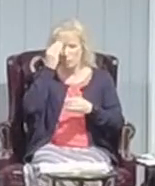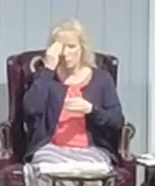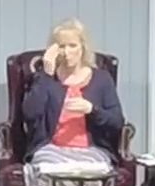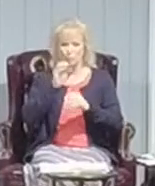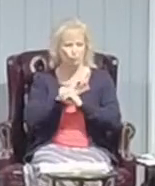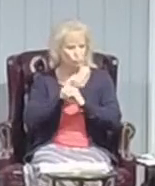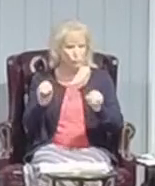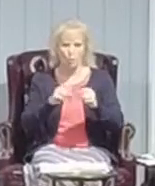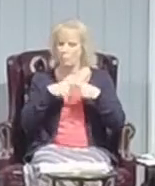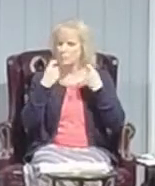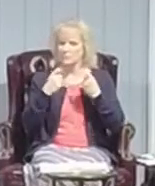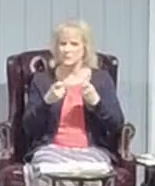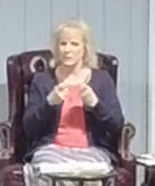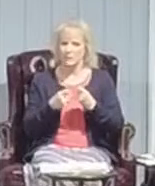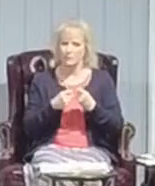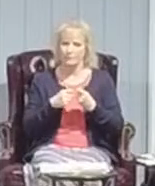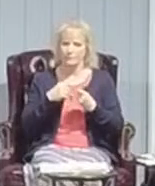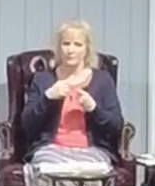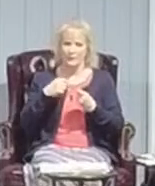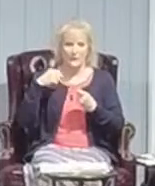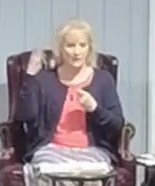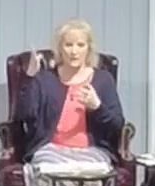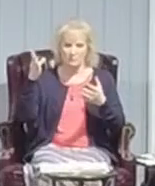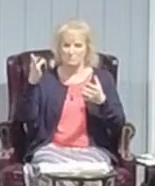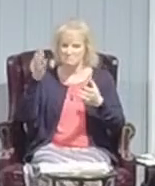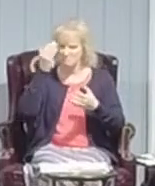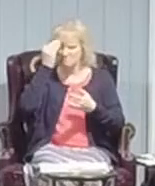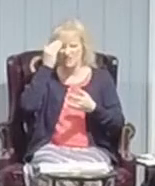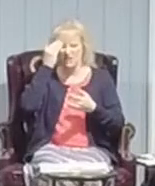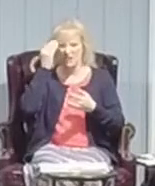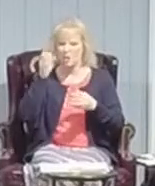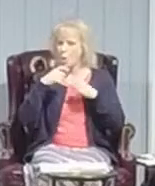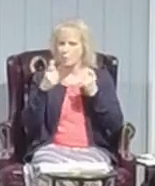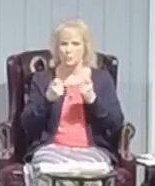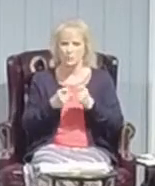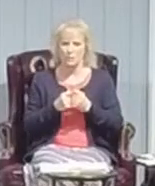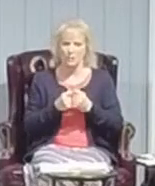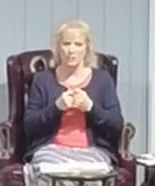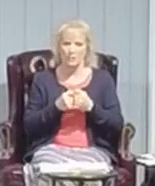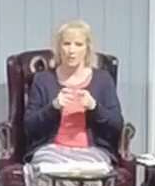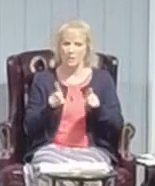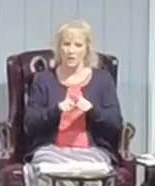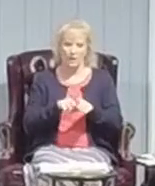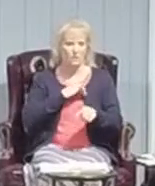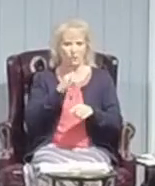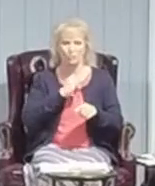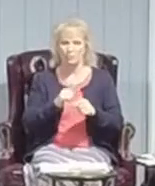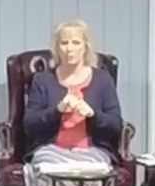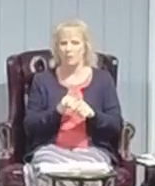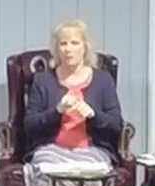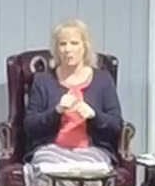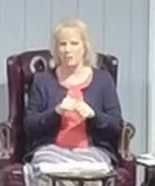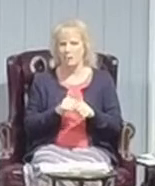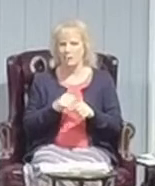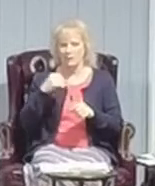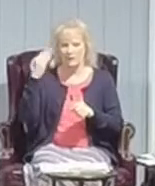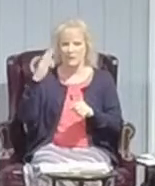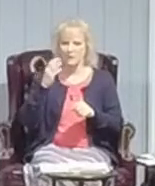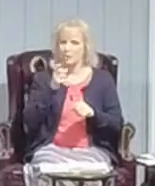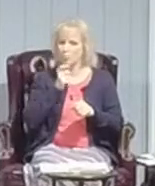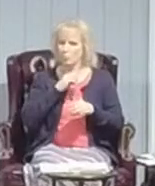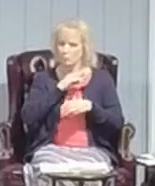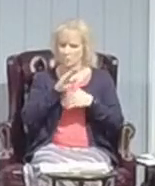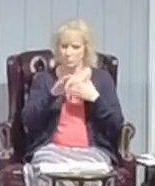no sin. He had no acquaintance with sin like you and I have. He who is